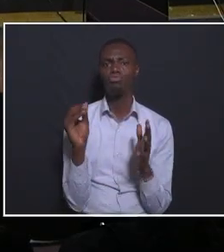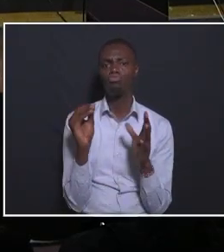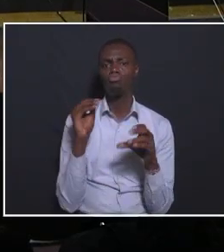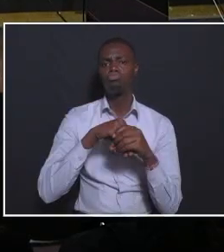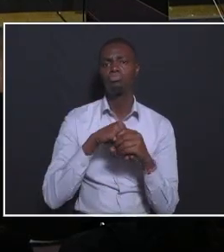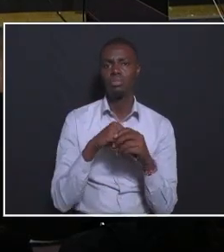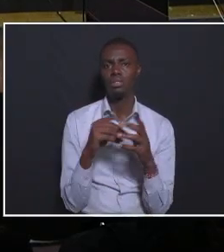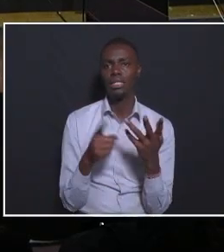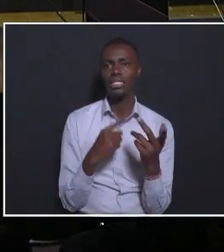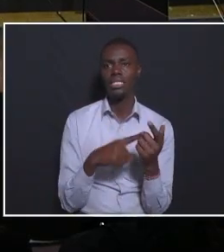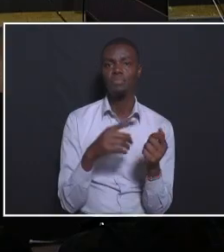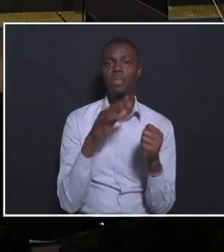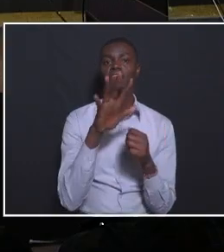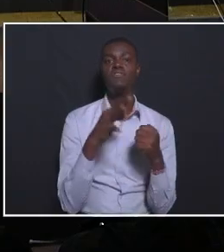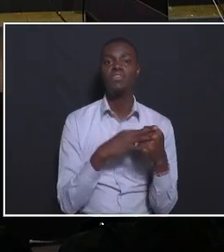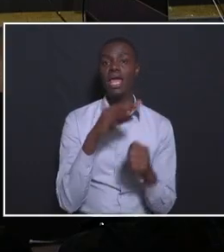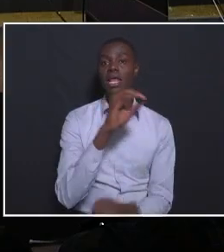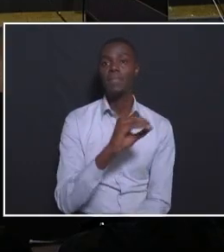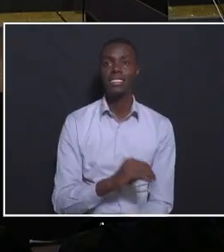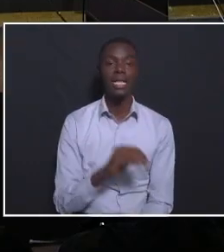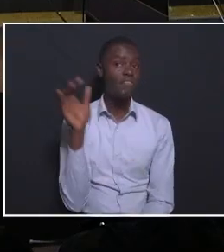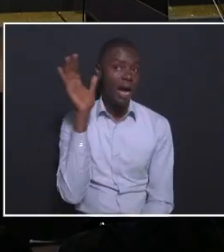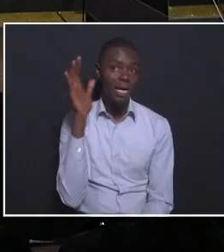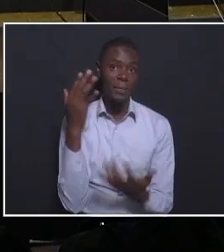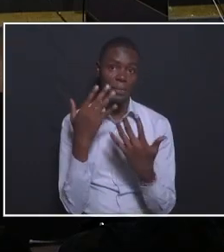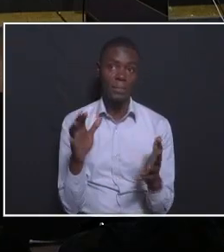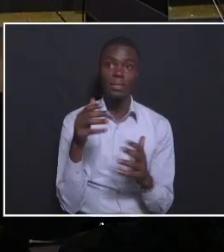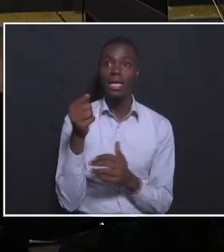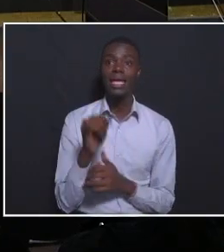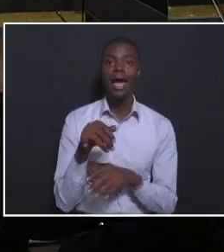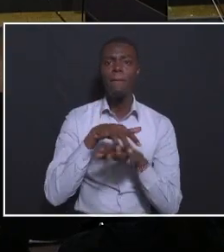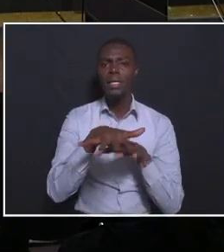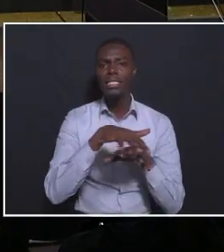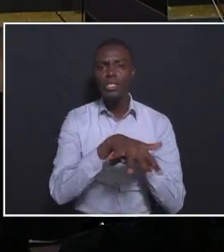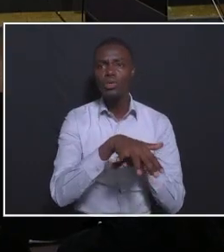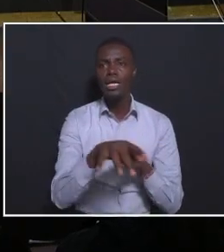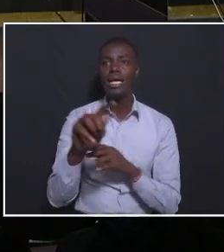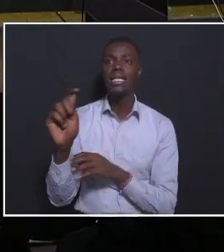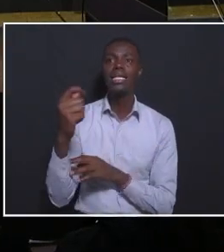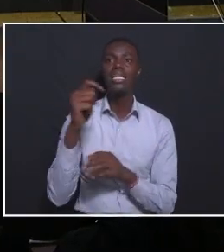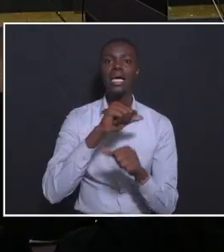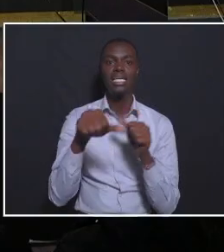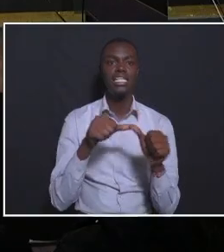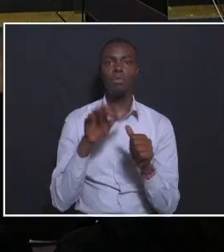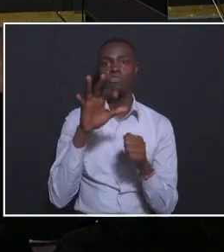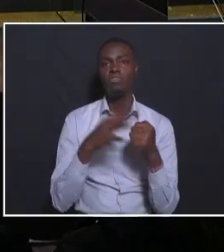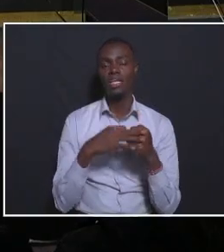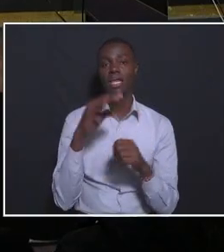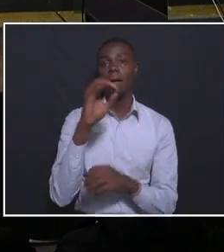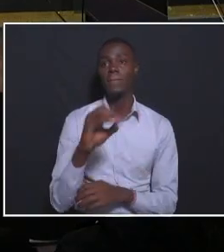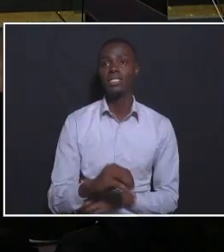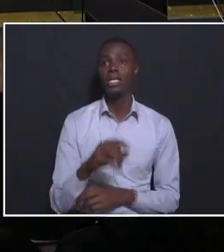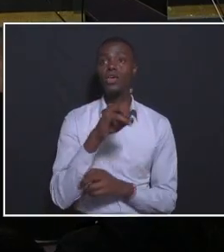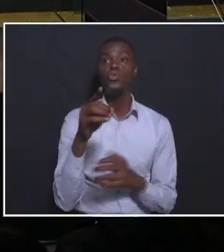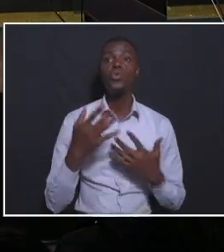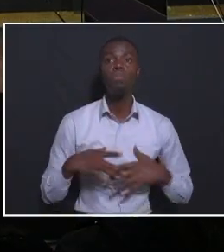in. 58%, I had this on radio. AI penetration in Kenya is about 58%. You guys